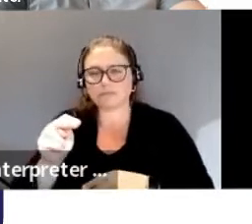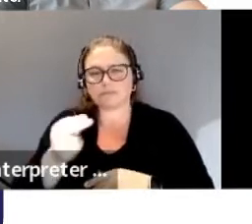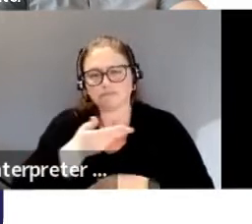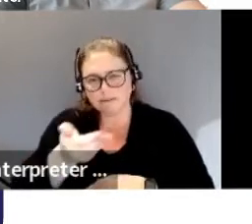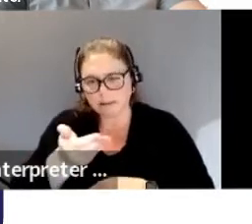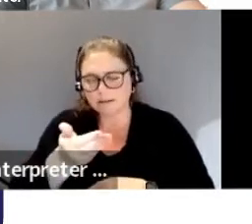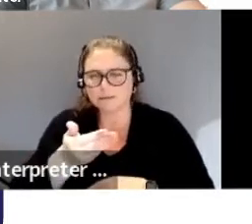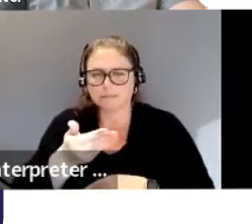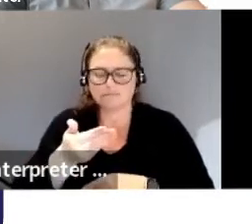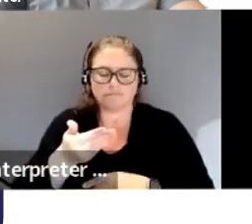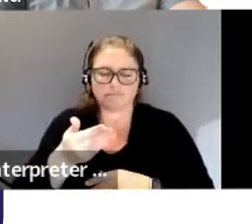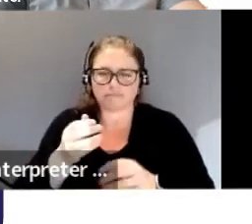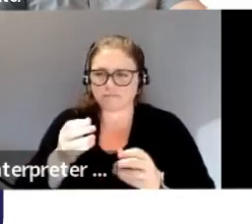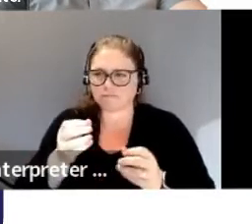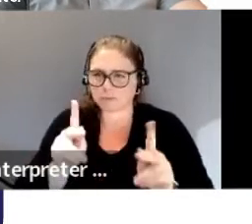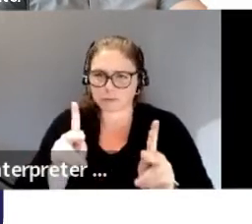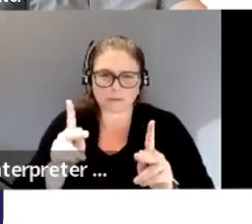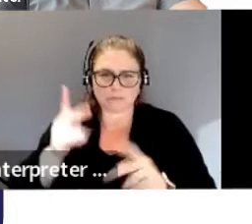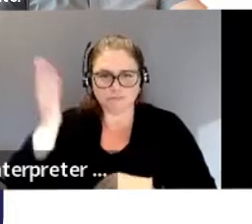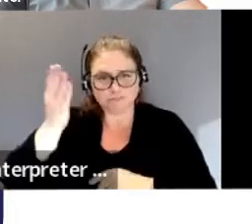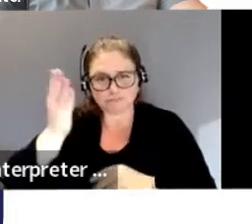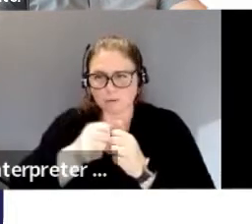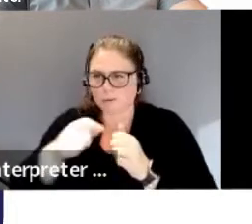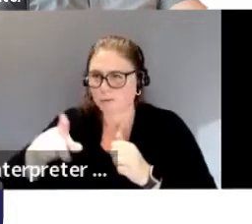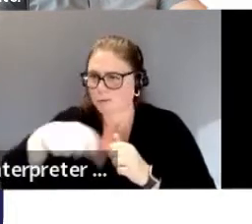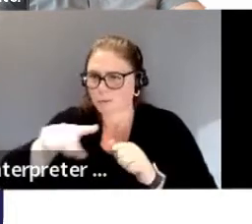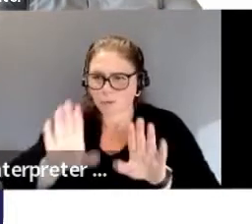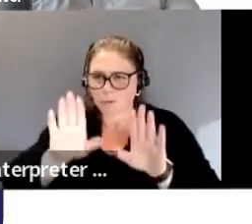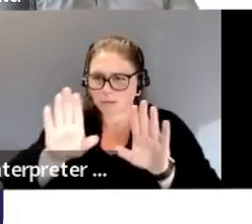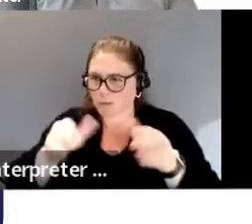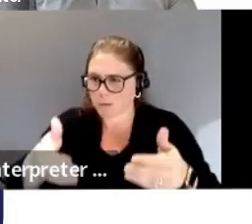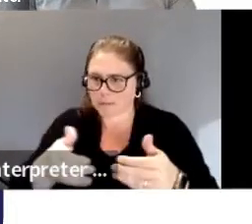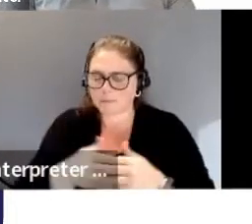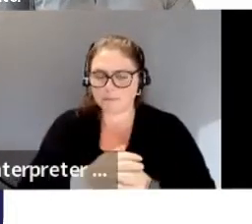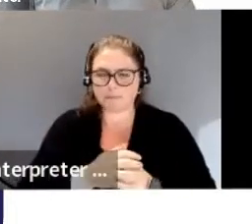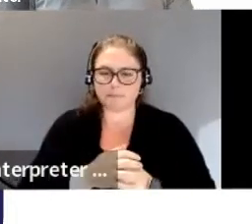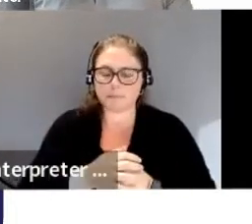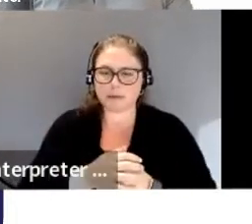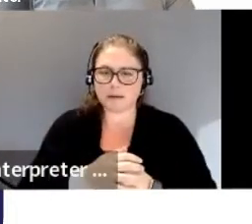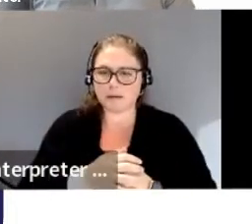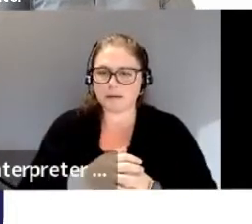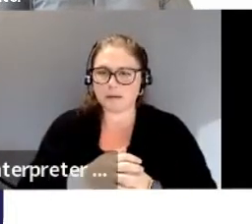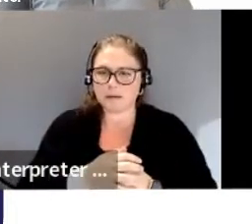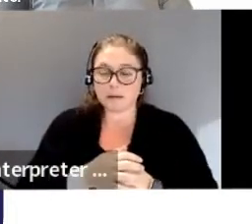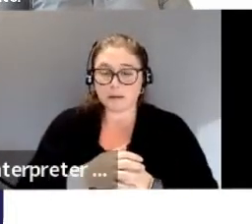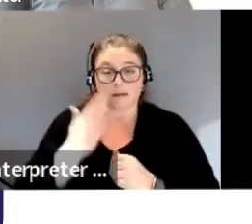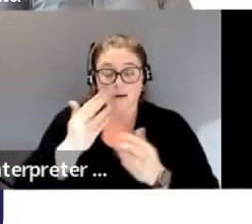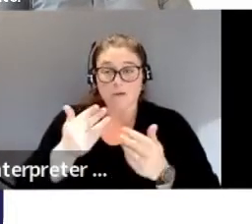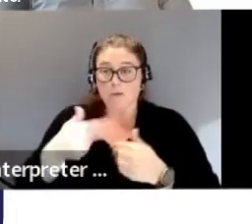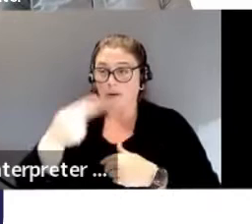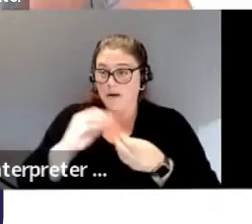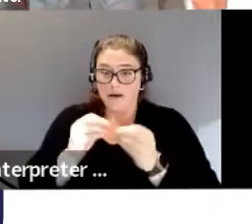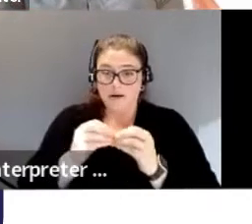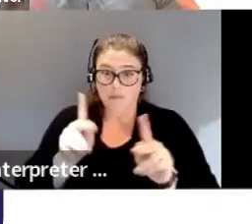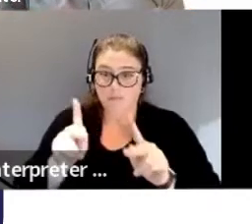this fantastic group of folks. Super excited to see you all here today. I know we have a big group, which